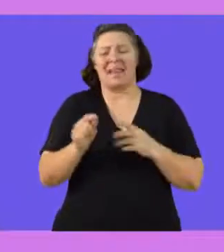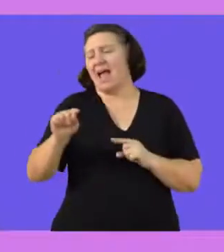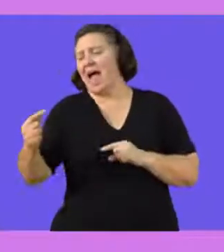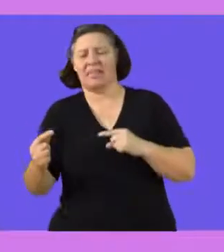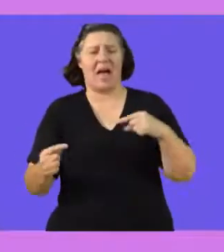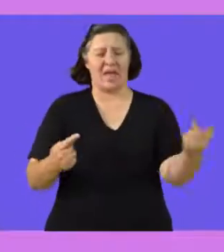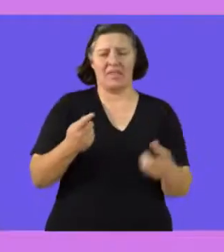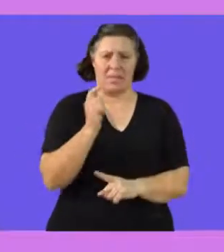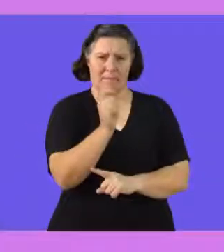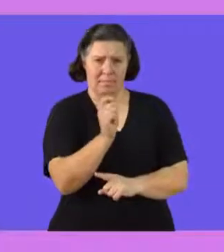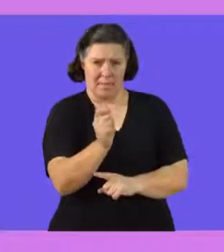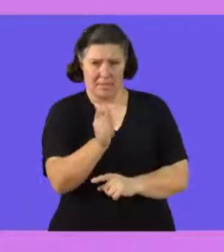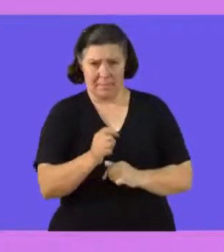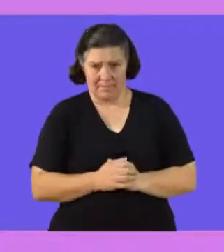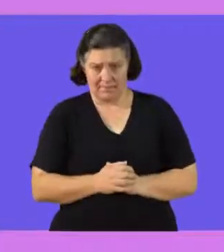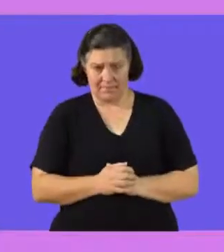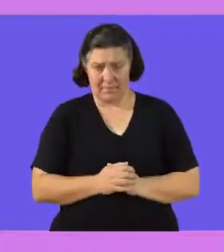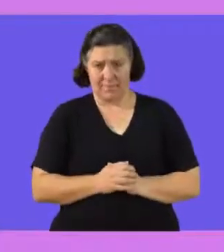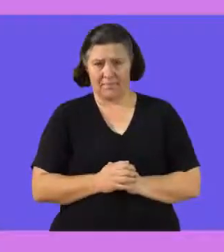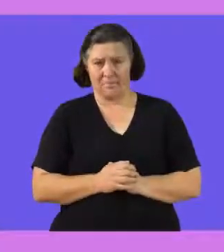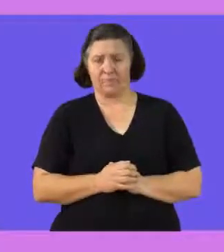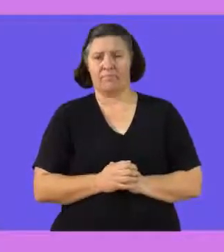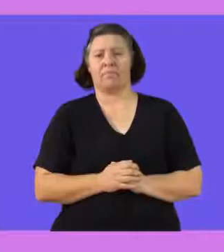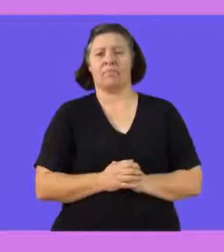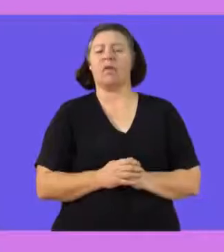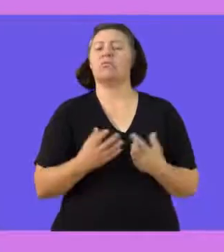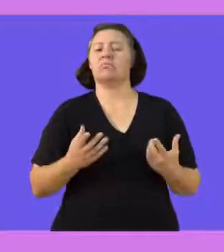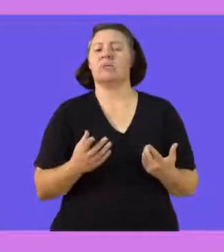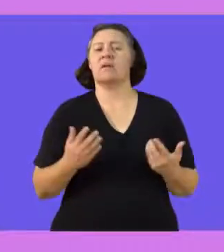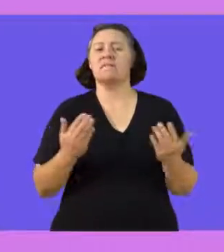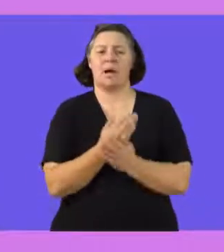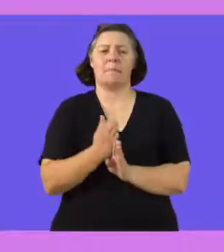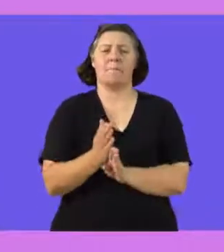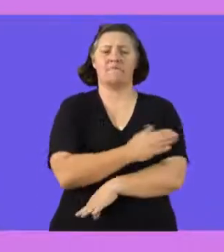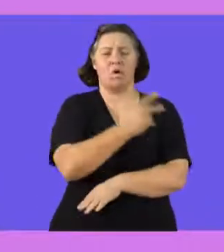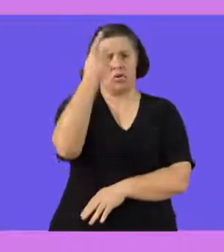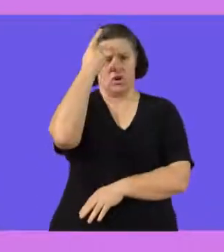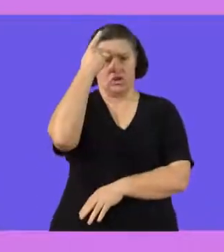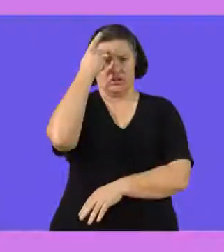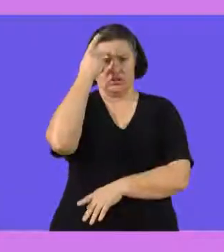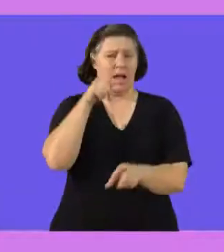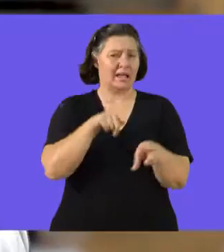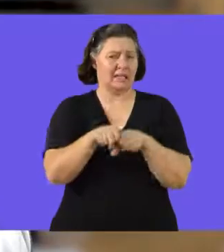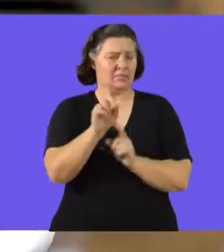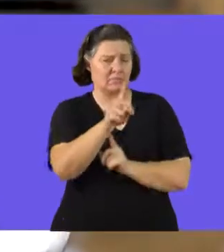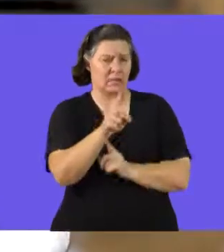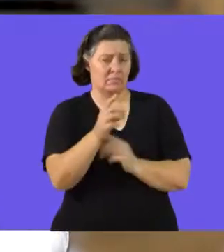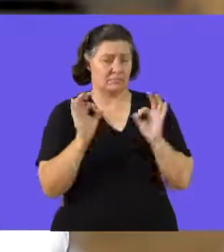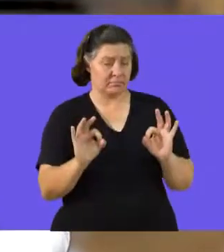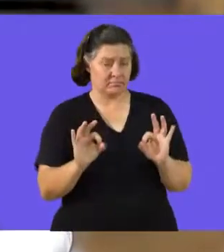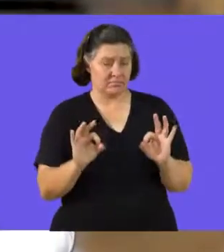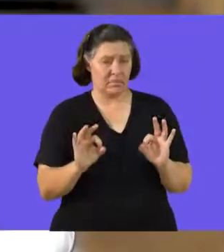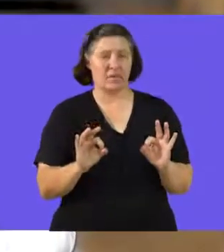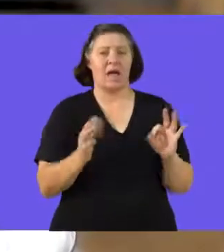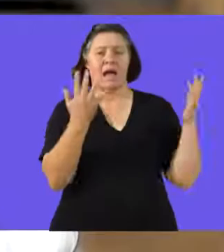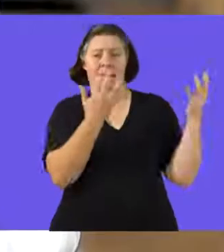other form of a tariff. Okay, so let us quickly do a quick pre-knowledge practice, not a test. So have your calculator